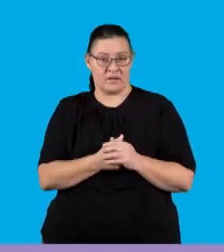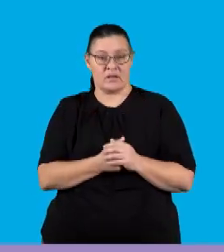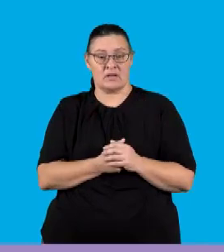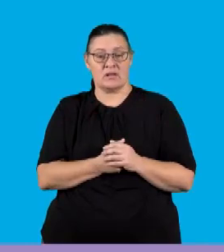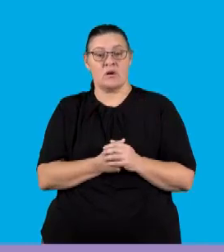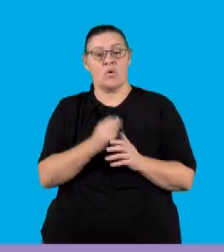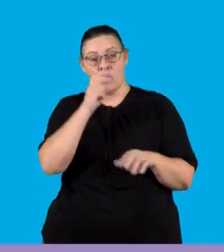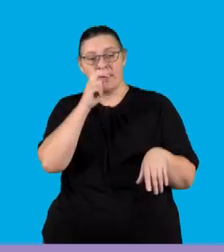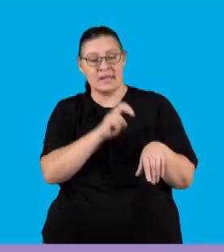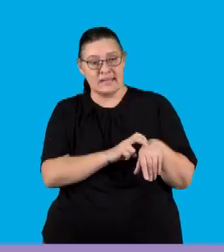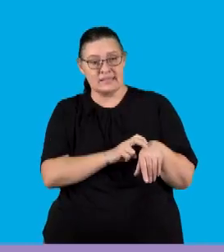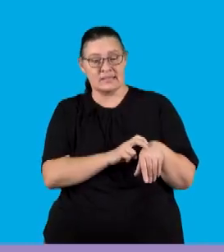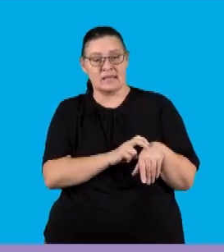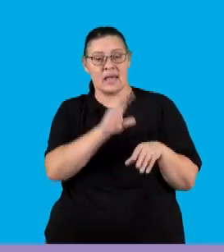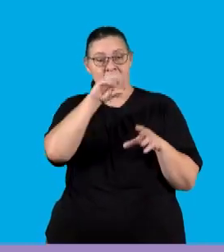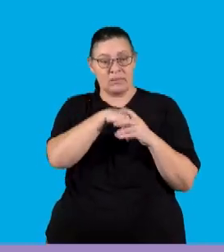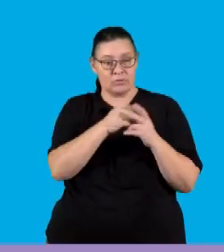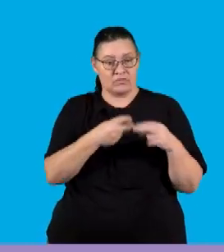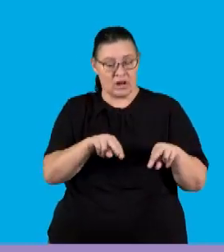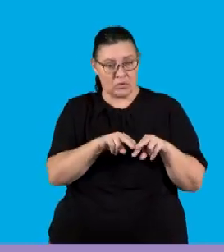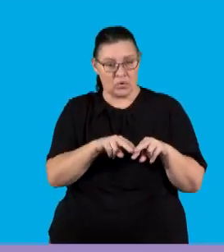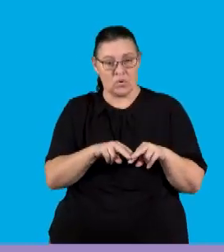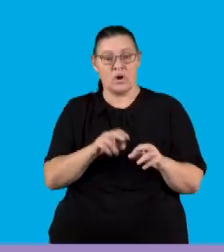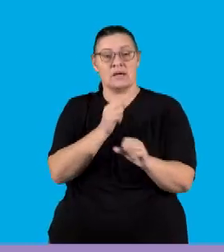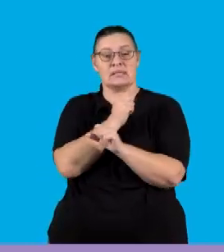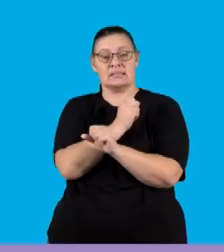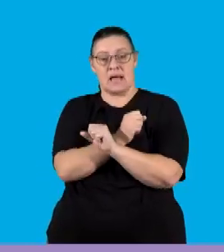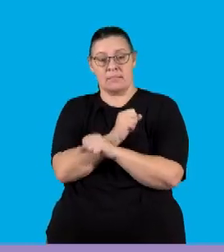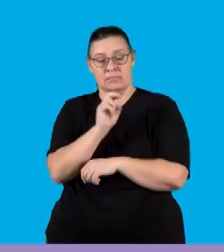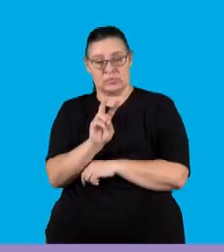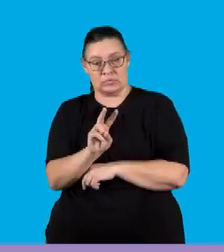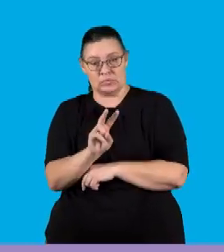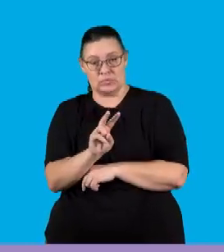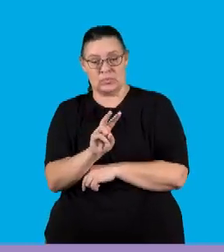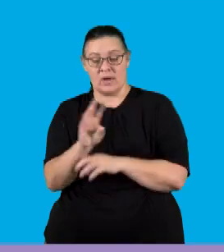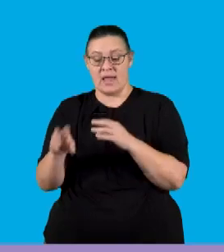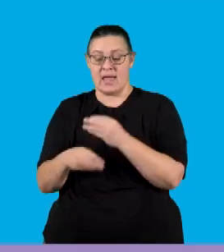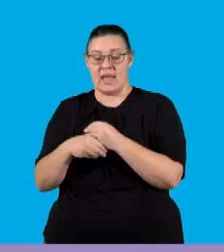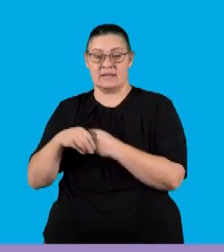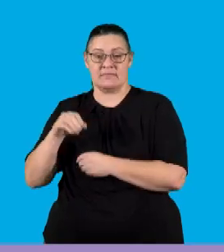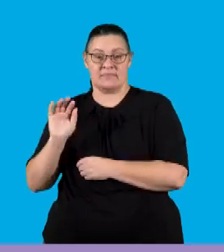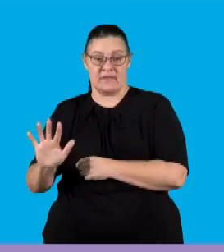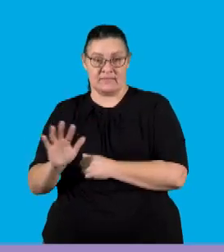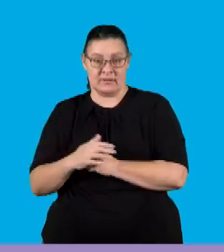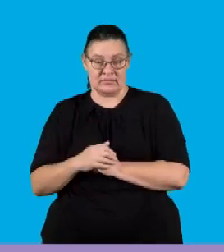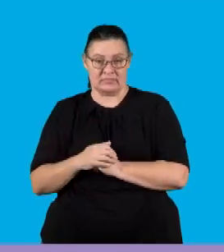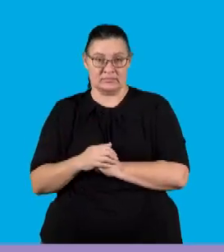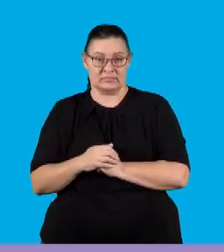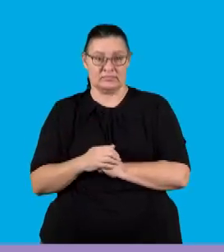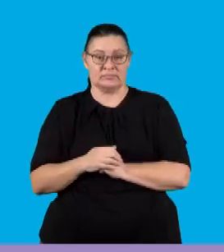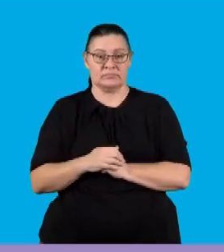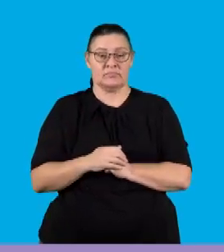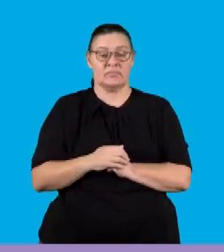given here. So we need to take our input value, multiply it by 2, and add that